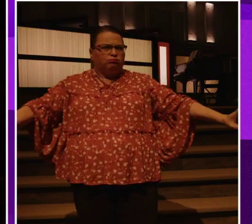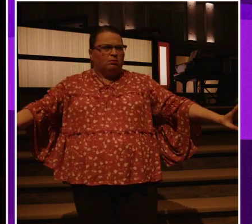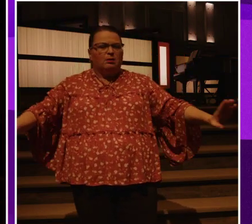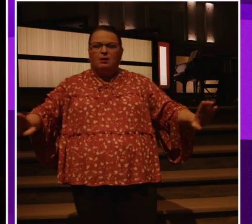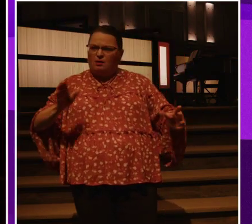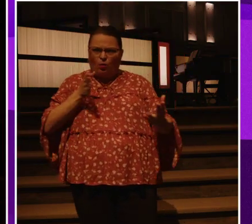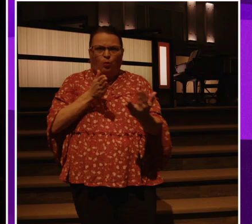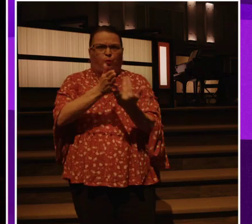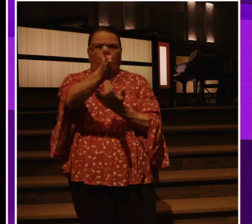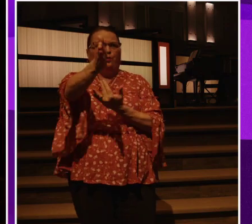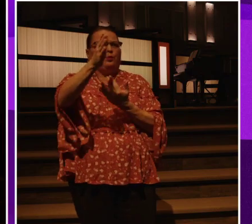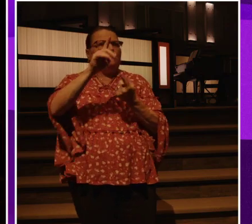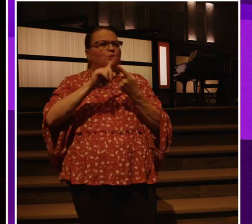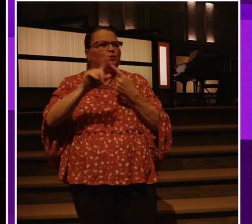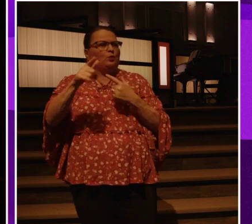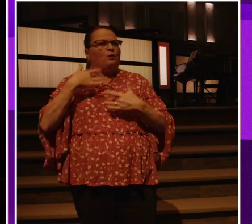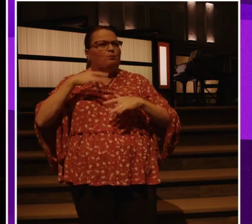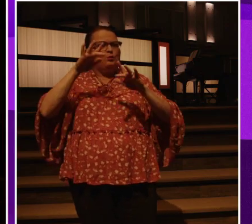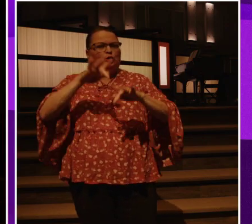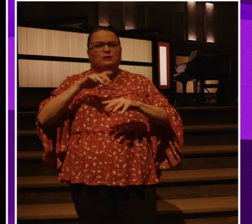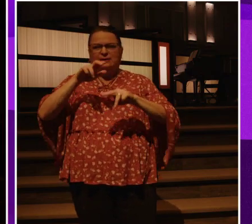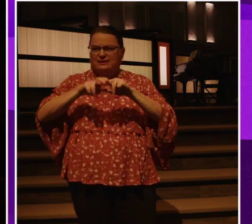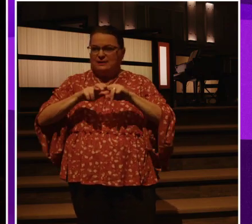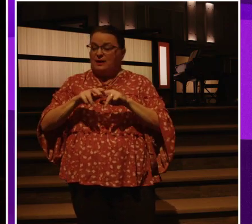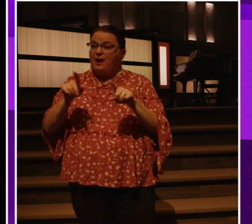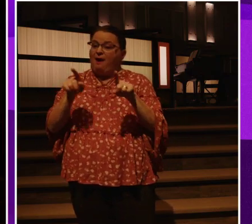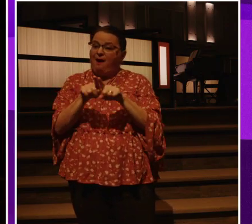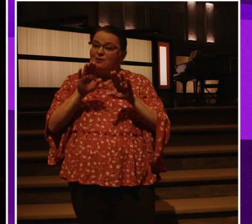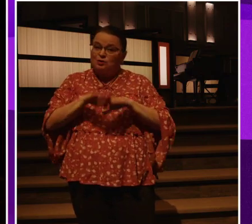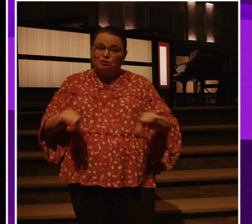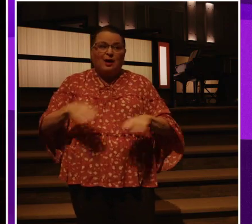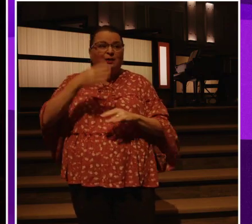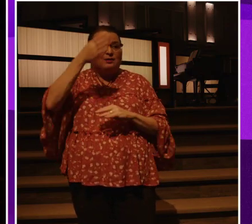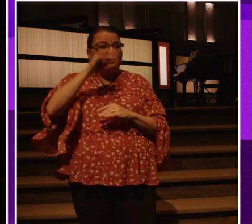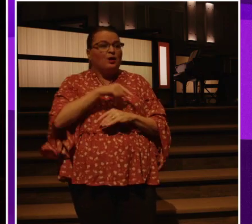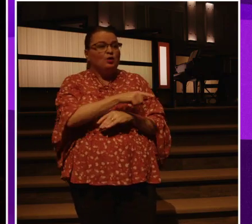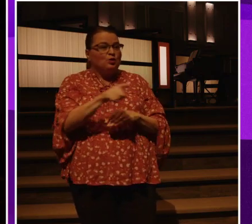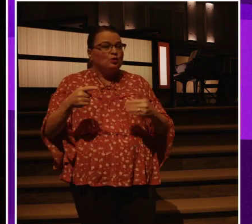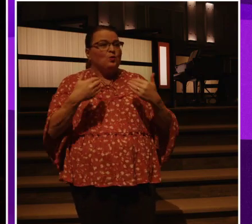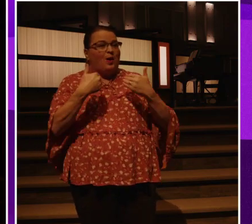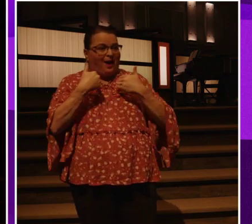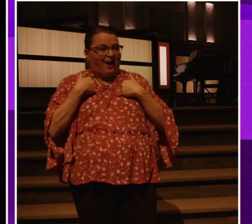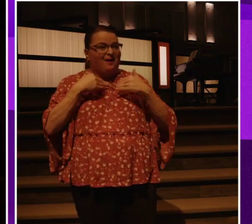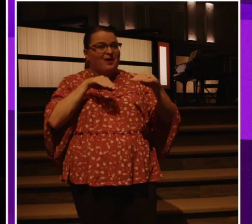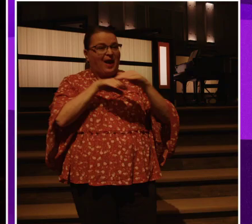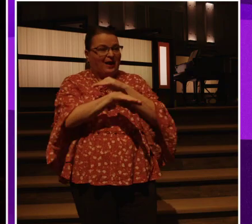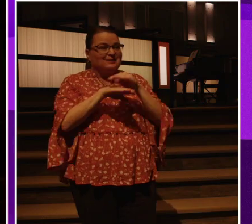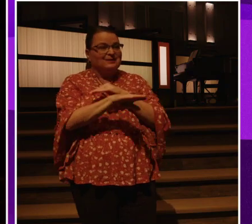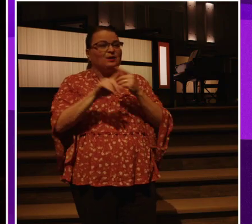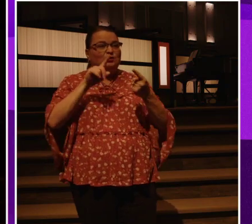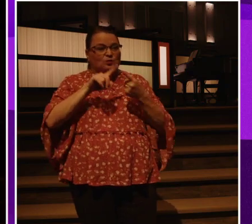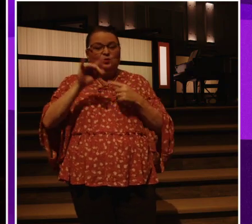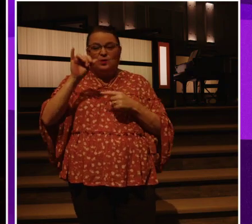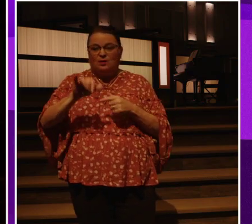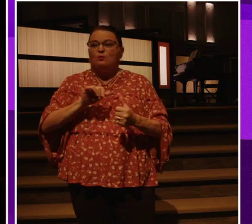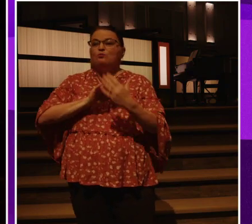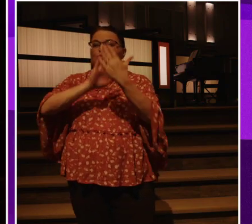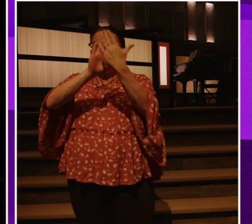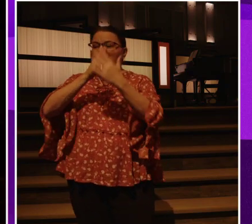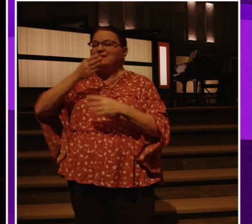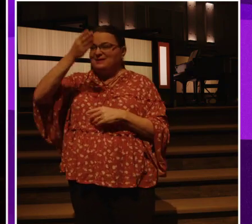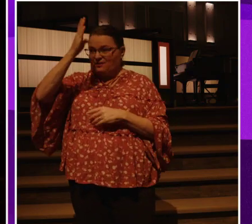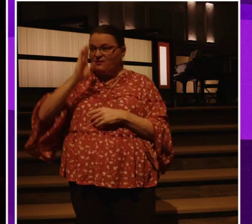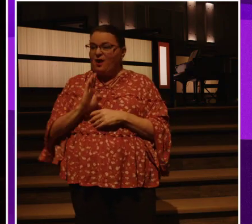seat and to the Holy of Holies. As a child of God, you have access to the very presence of